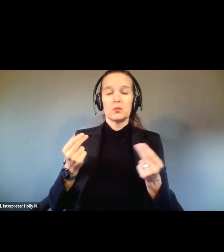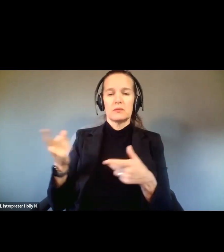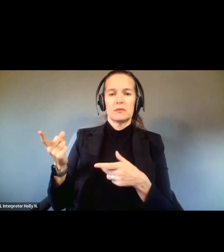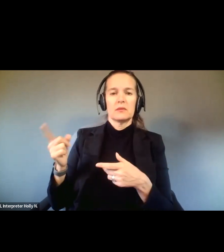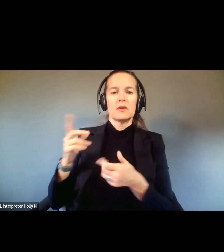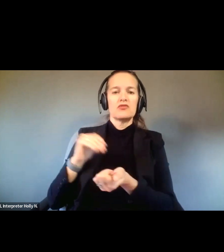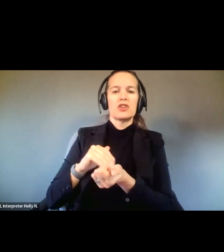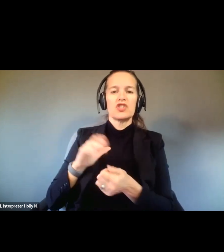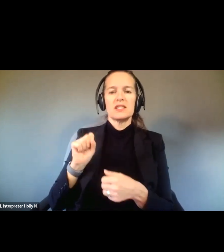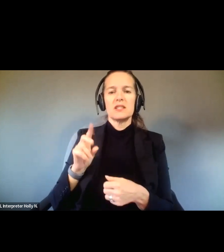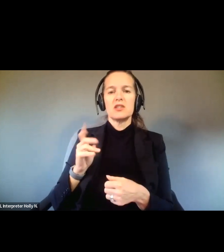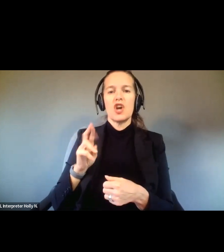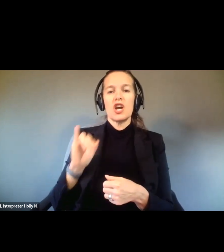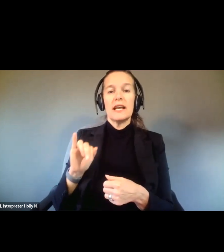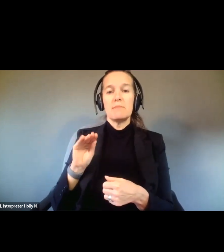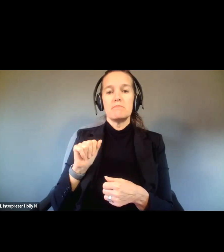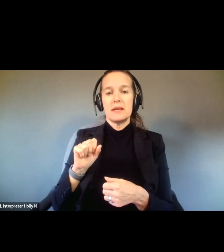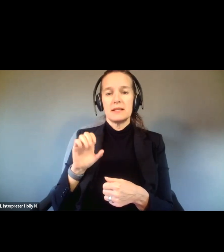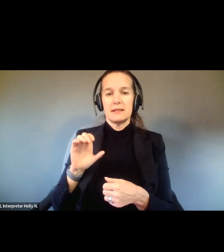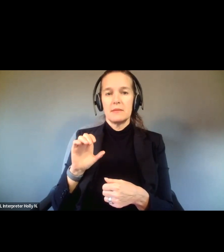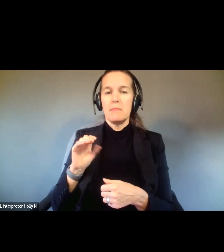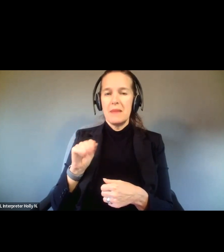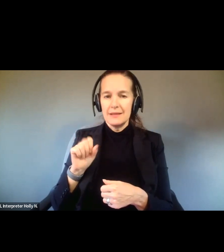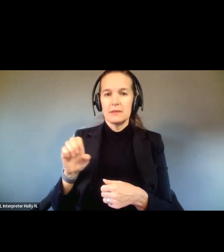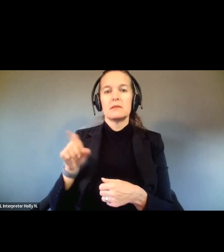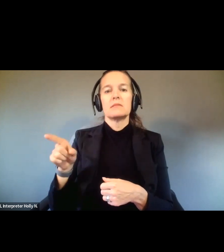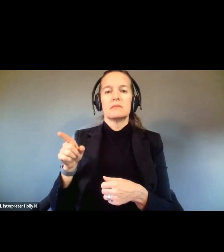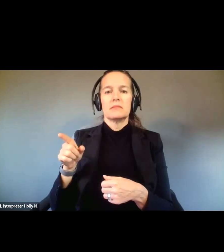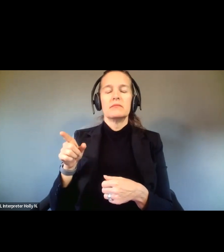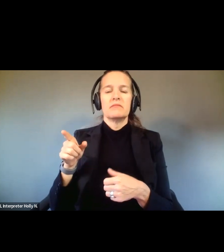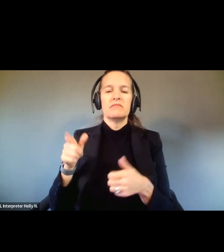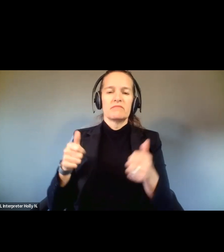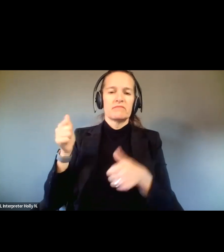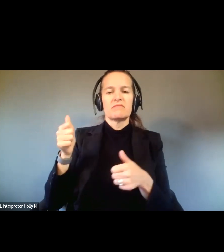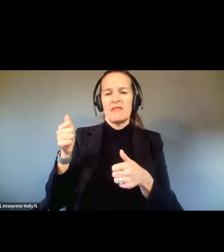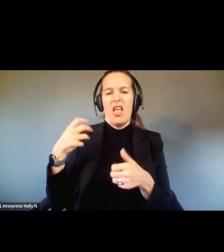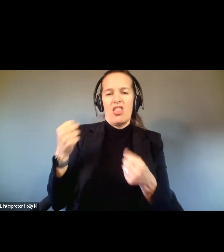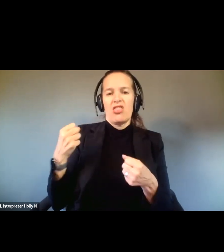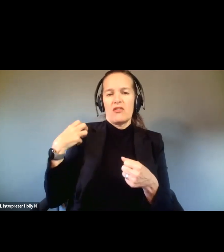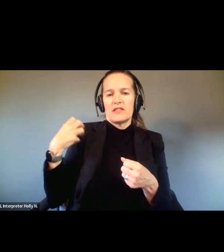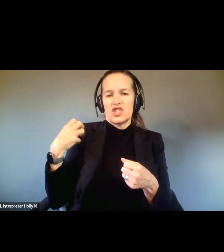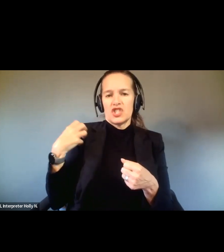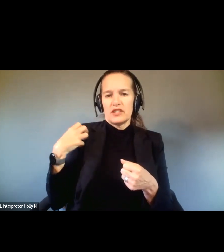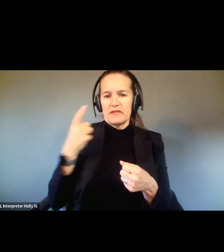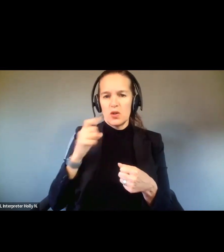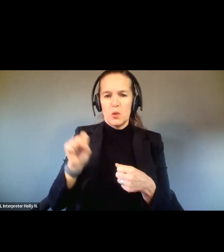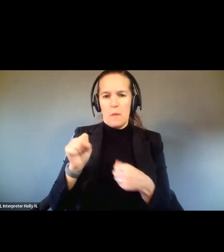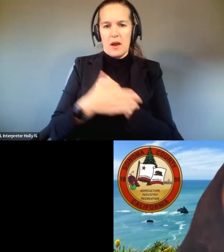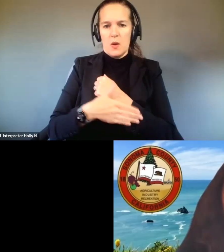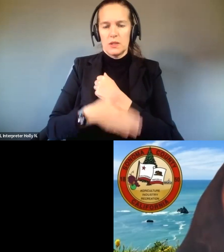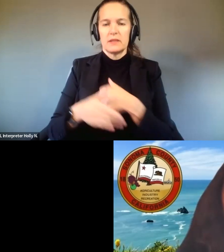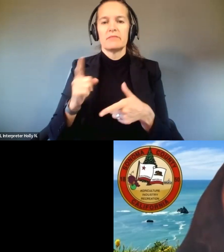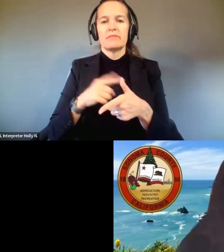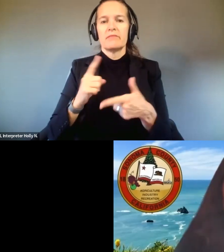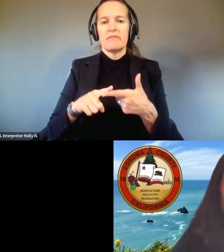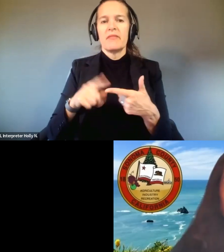by Dr. Sundari Mase, Sonoma County's health officer. After her presentation, we'll hear from Kate Pack, Sonoma County's